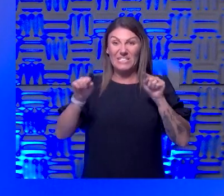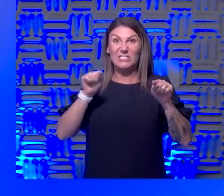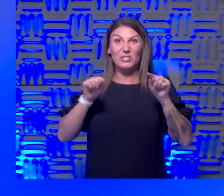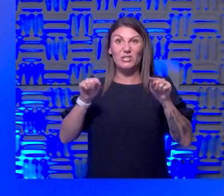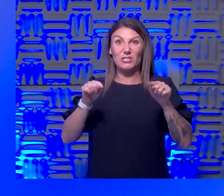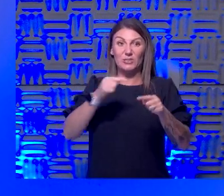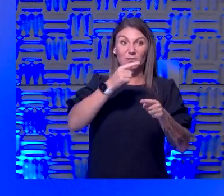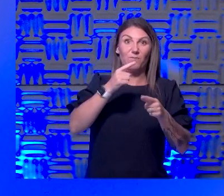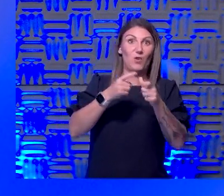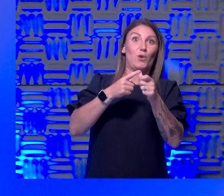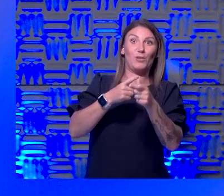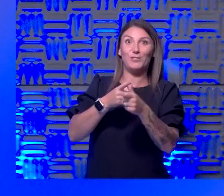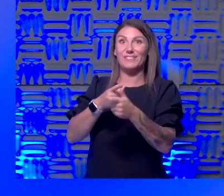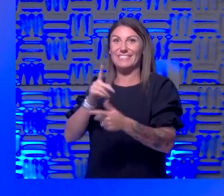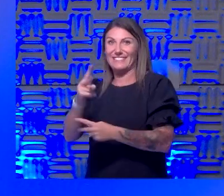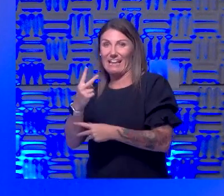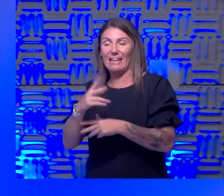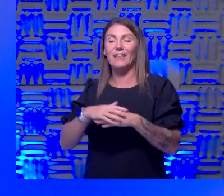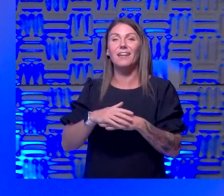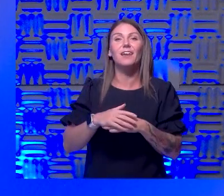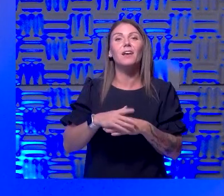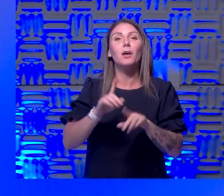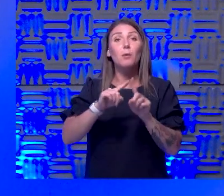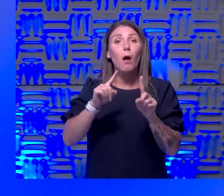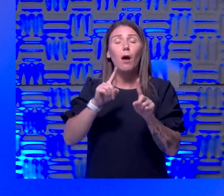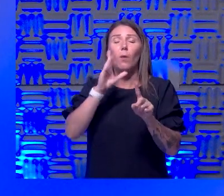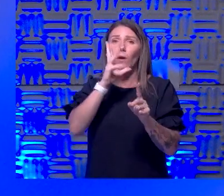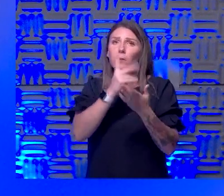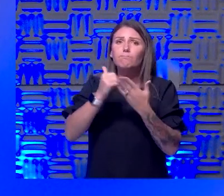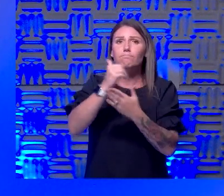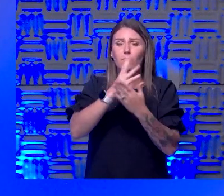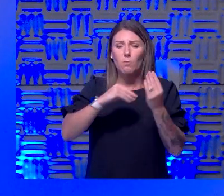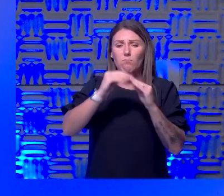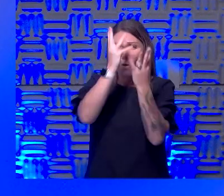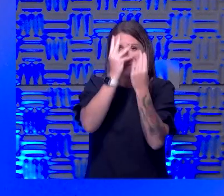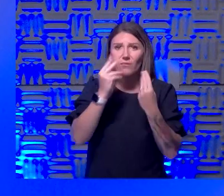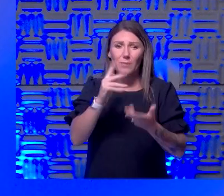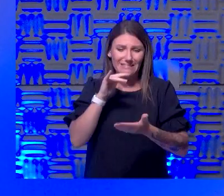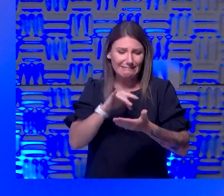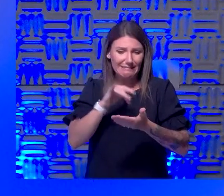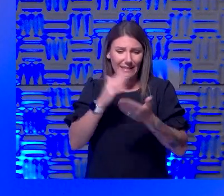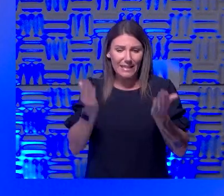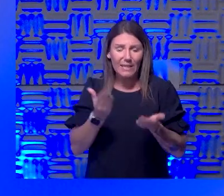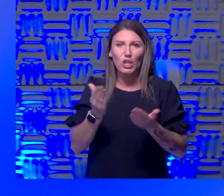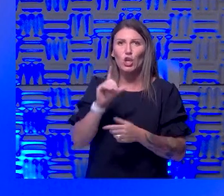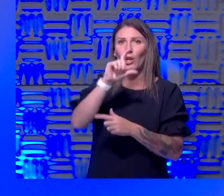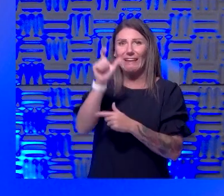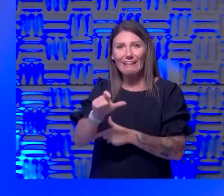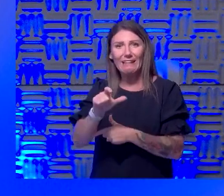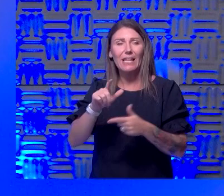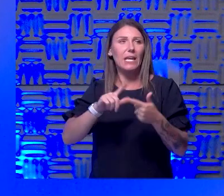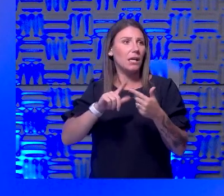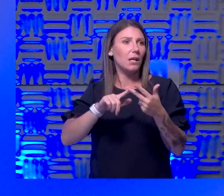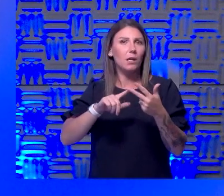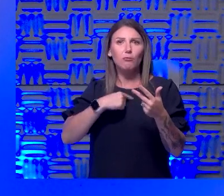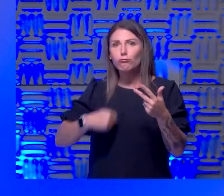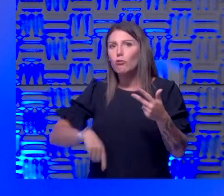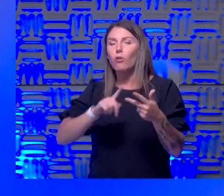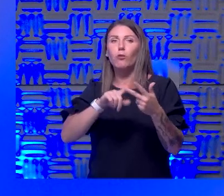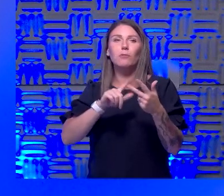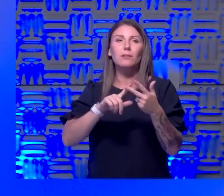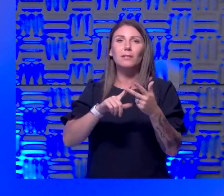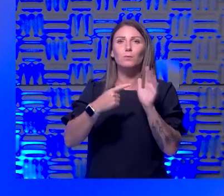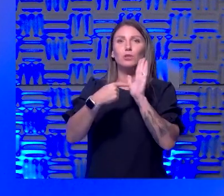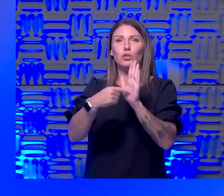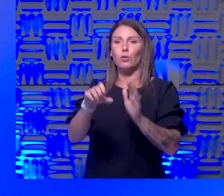further information, and this will, will be studied here and in Italy and all the other places where they are showing SARS-CoV-2